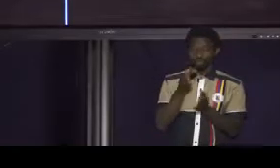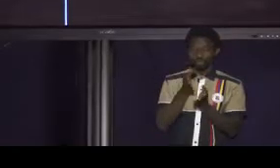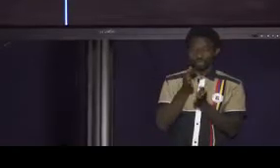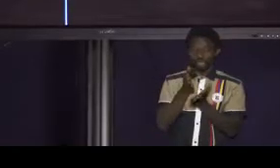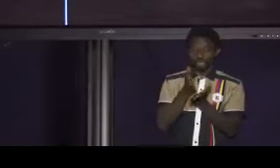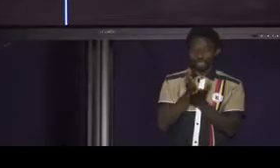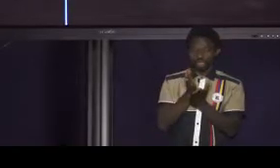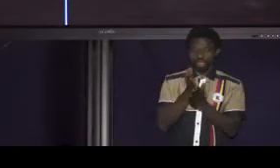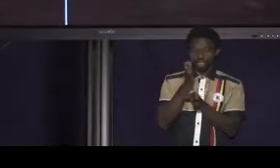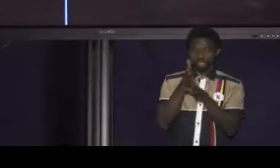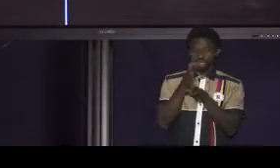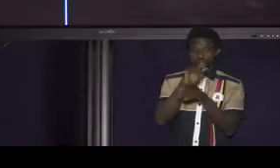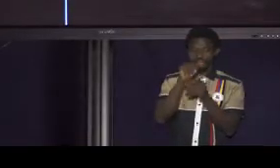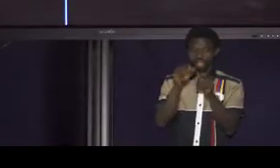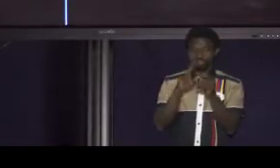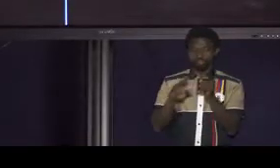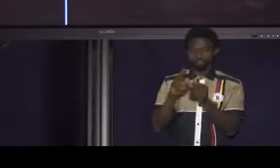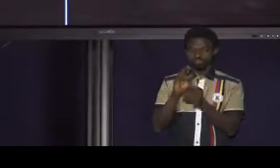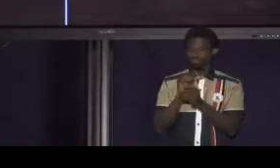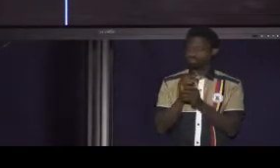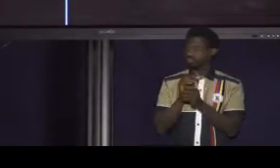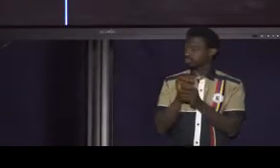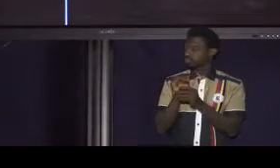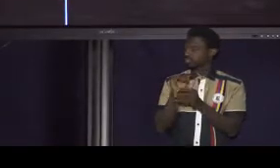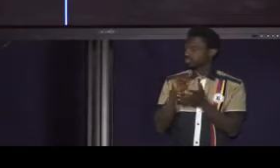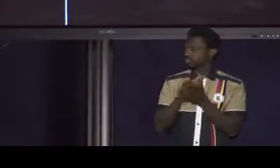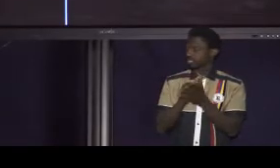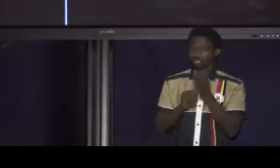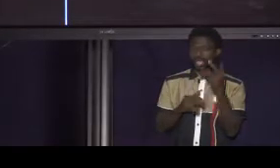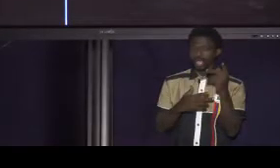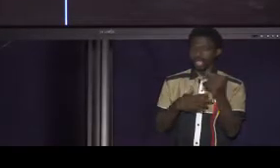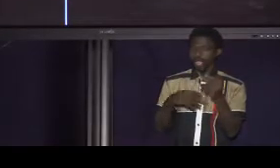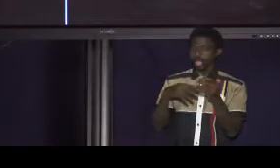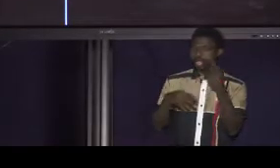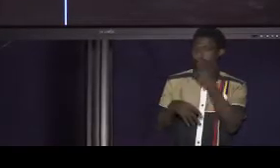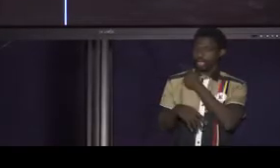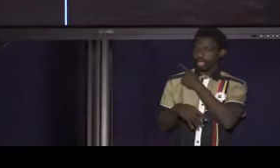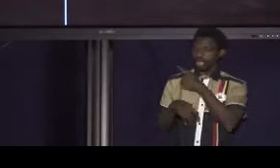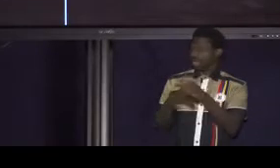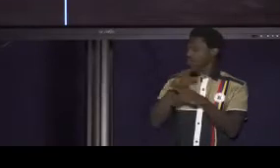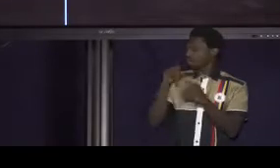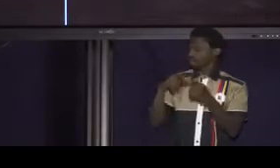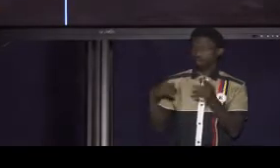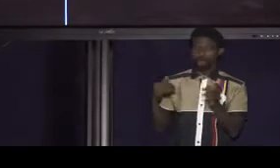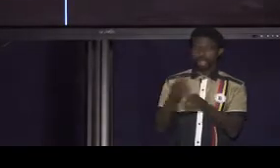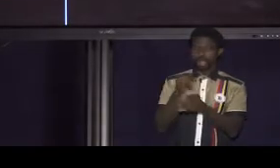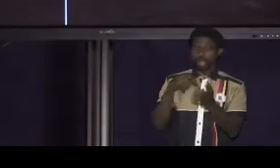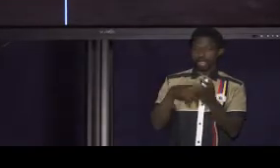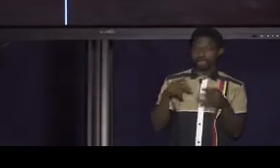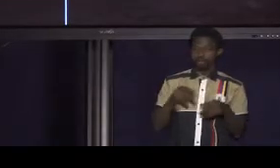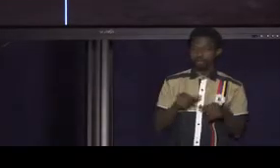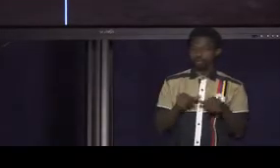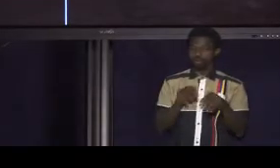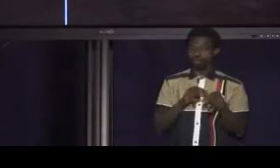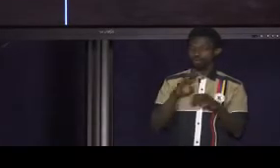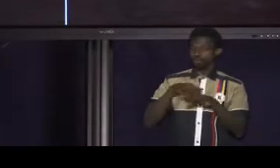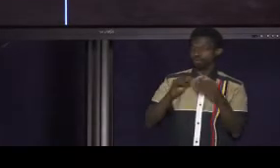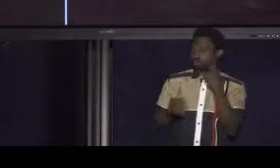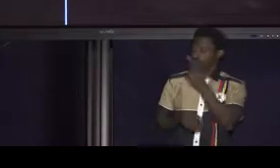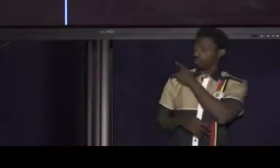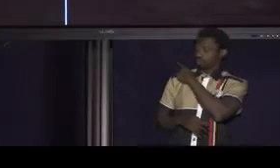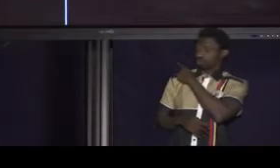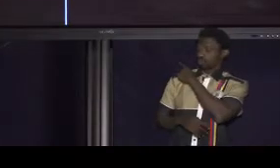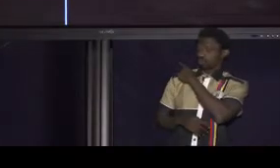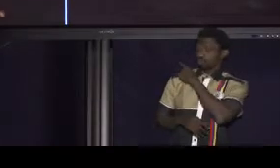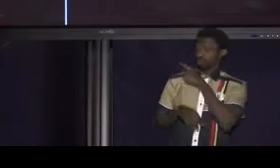using that to find the missing interior angles. We try to find this angle first. When we get this angle, we proceed from there. So let's get this angle. We know